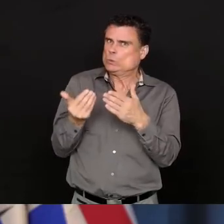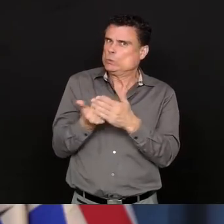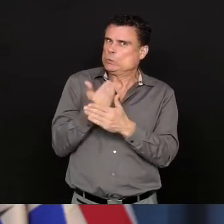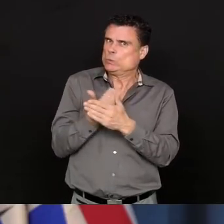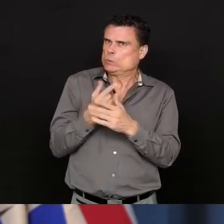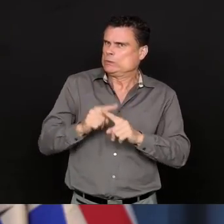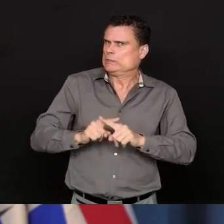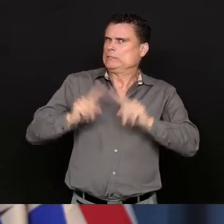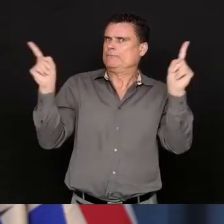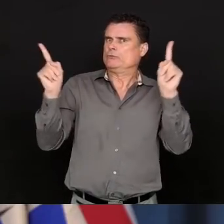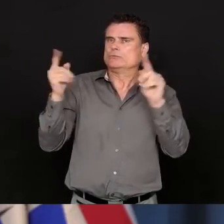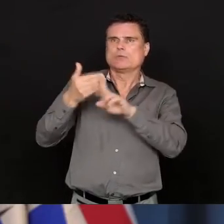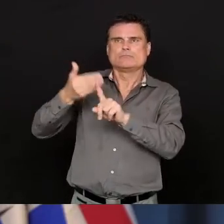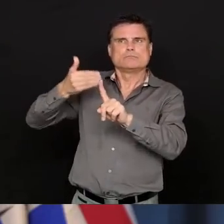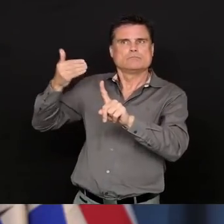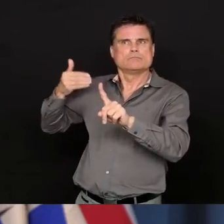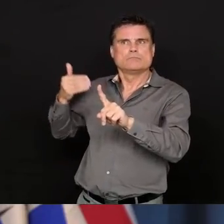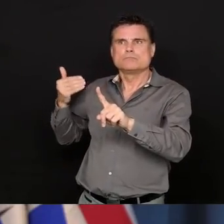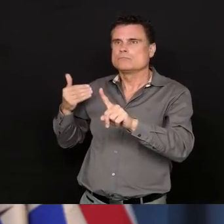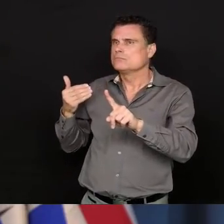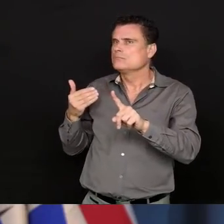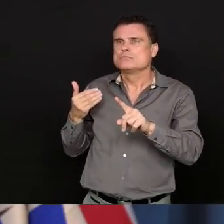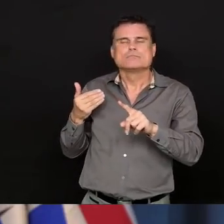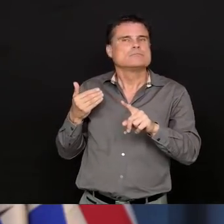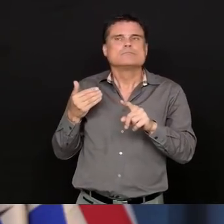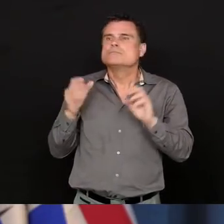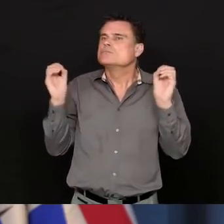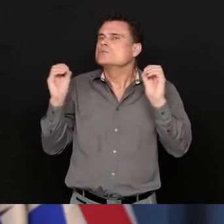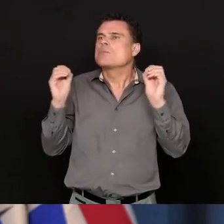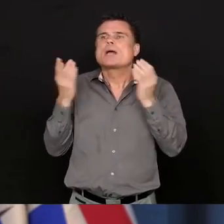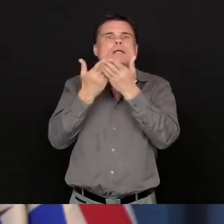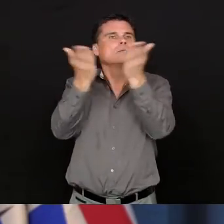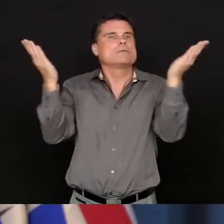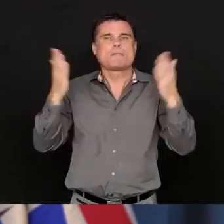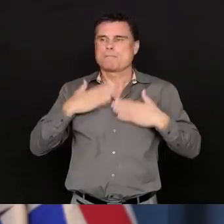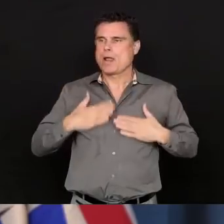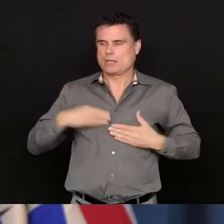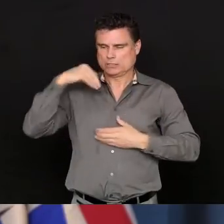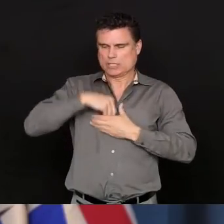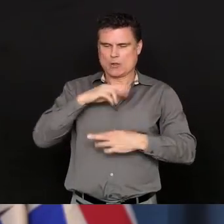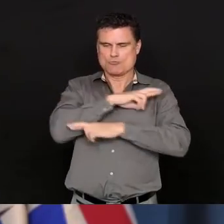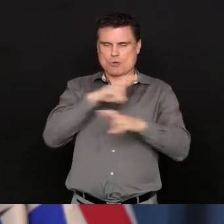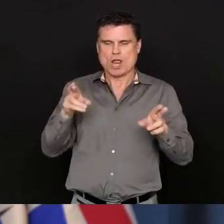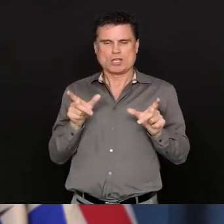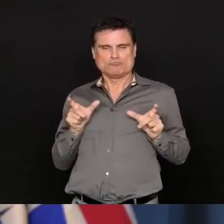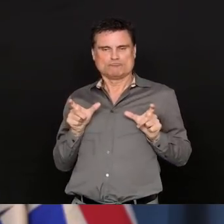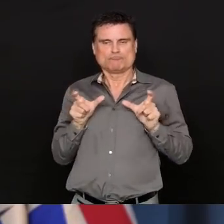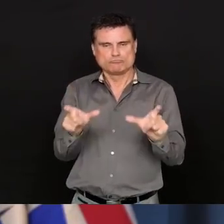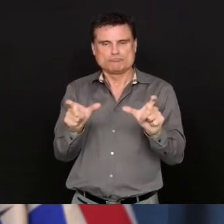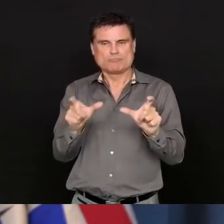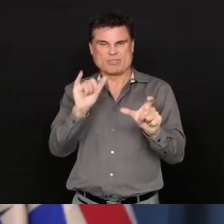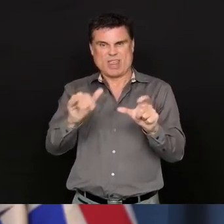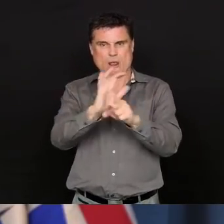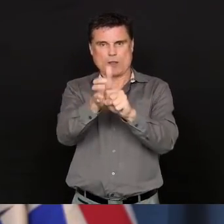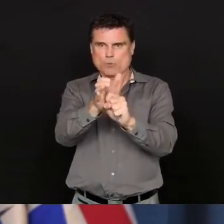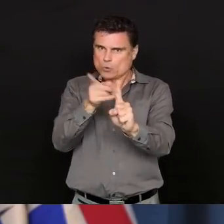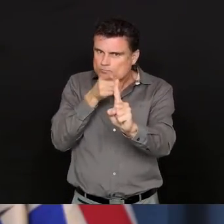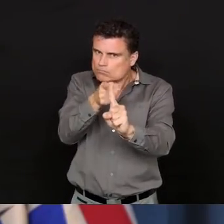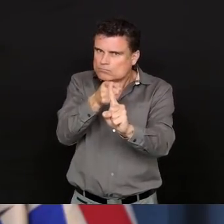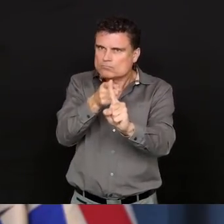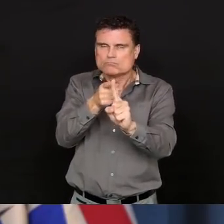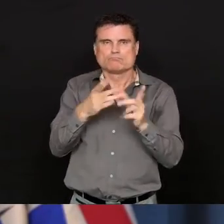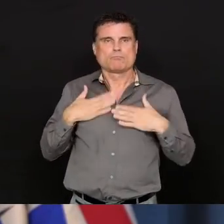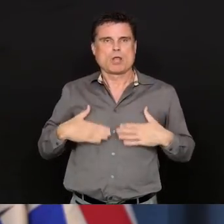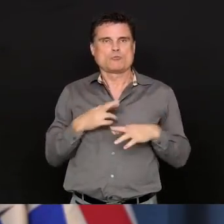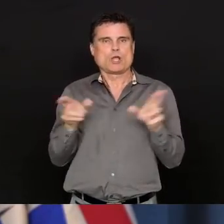the ways that we would see once it's been circulating for a while. So we need to watch this very carefully, and I've said from the beginning